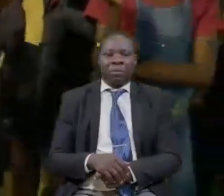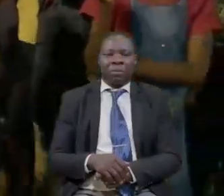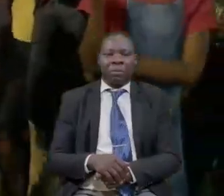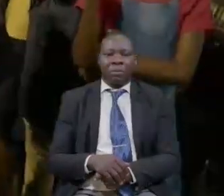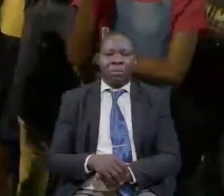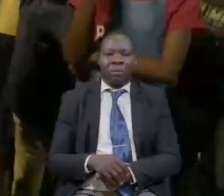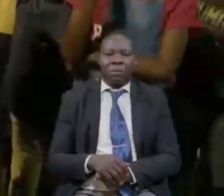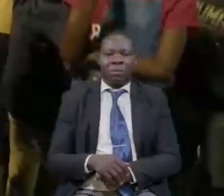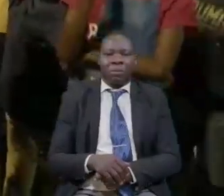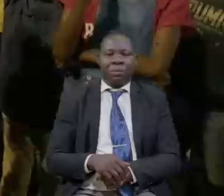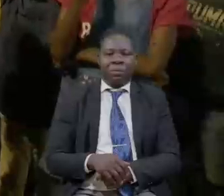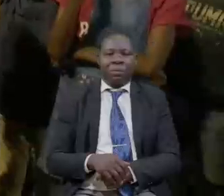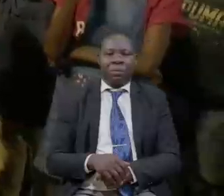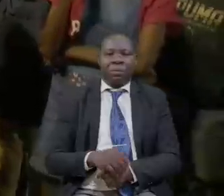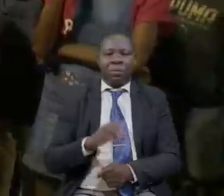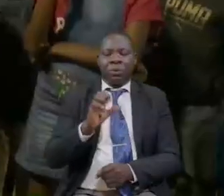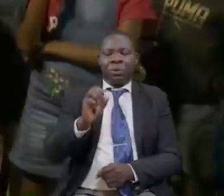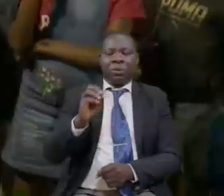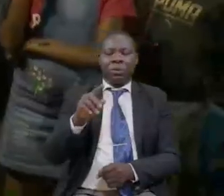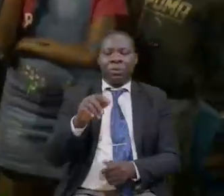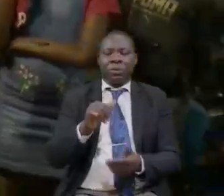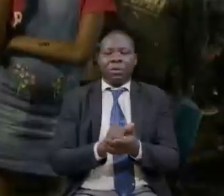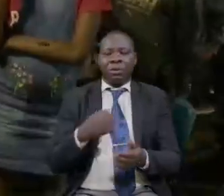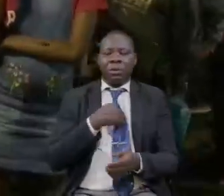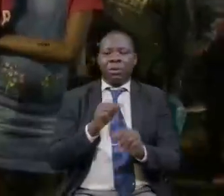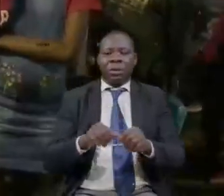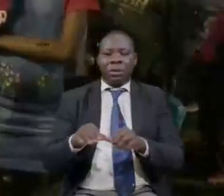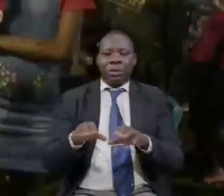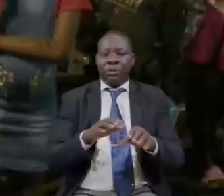So that we can do a proper follow-up. You